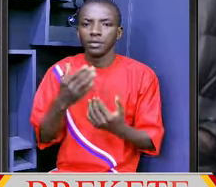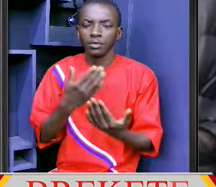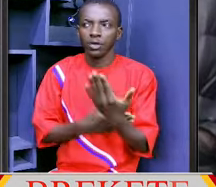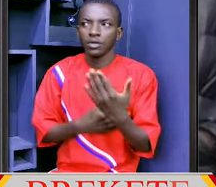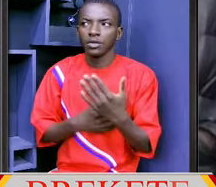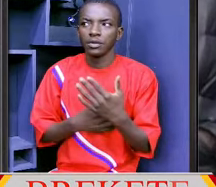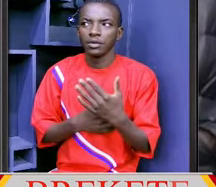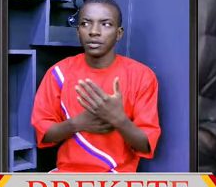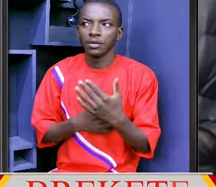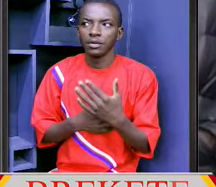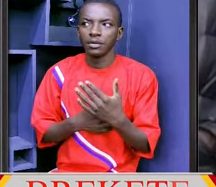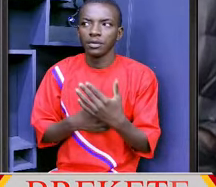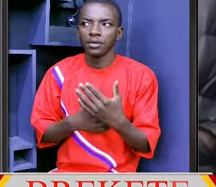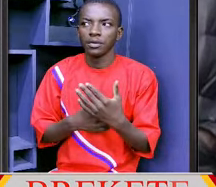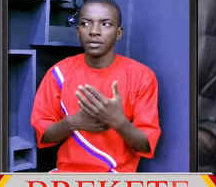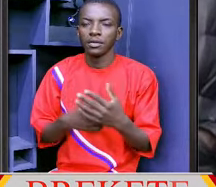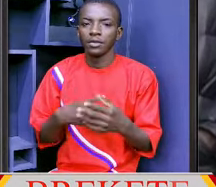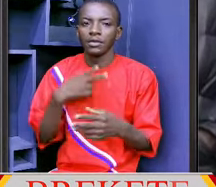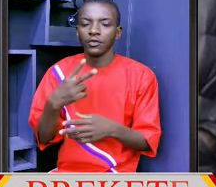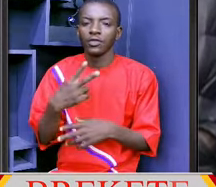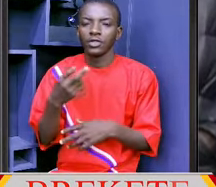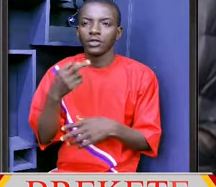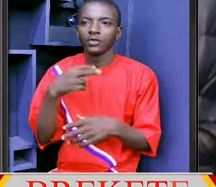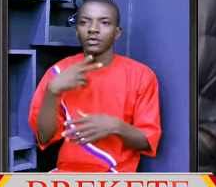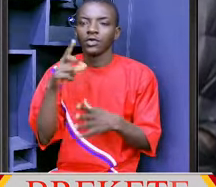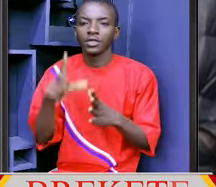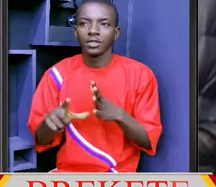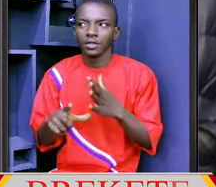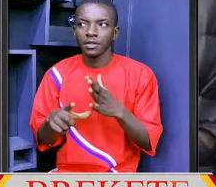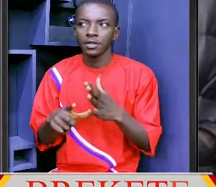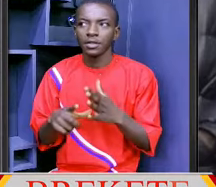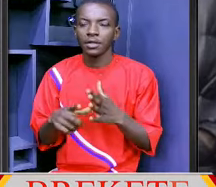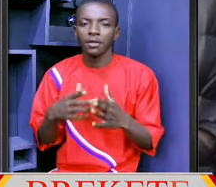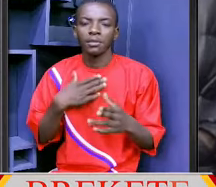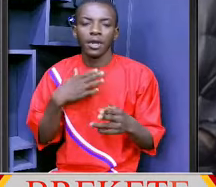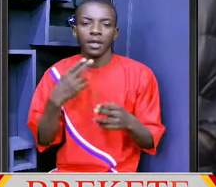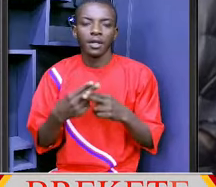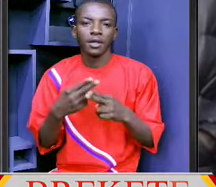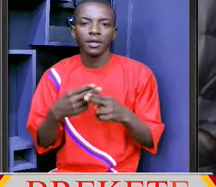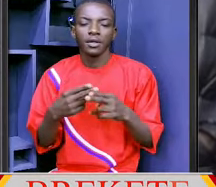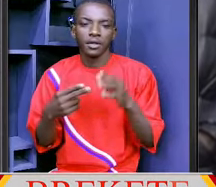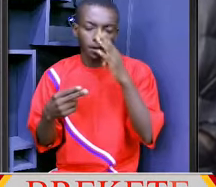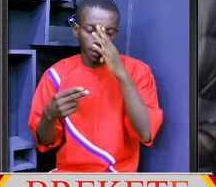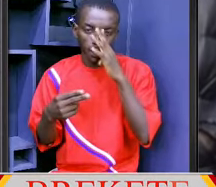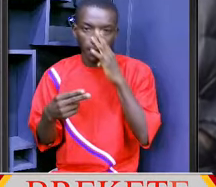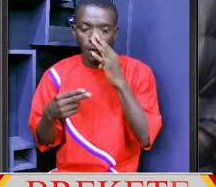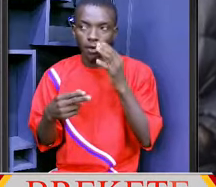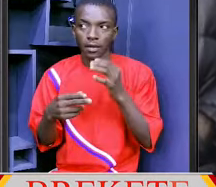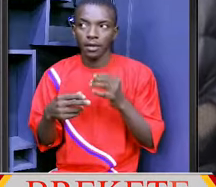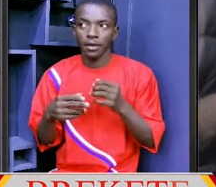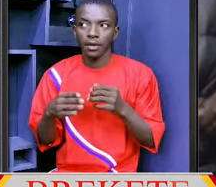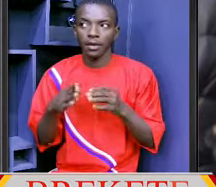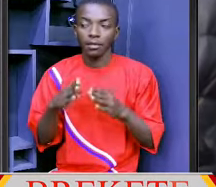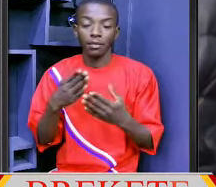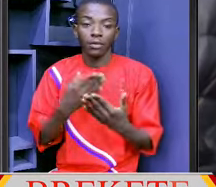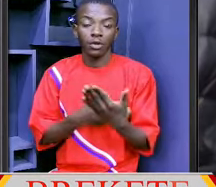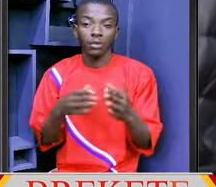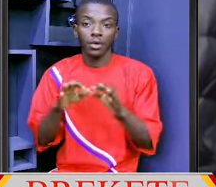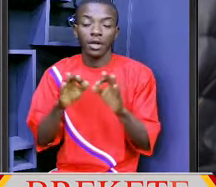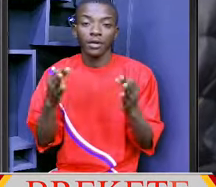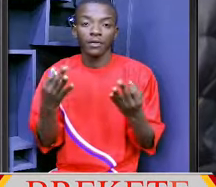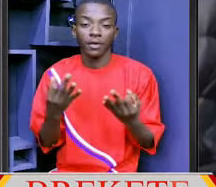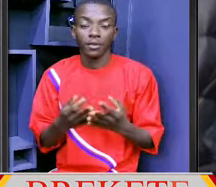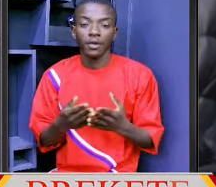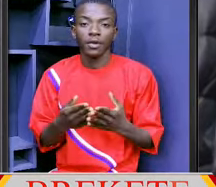Good morning, sir. The voice of the voiceless. Sir. My name, good morning, Brekete family. Yes,